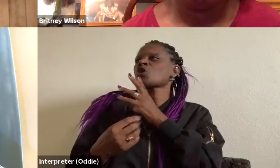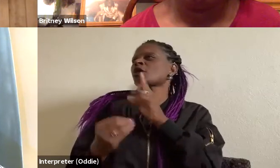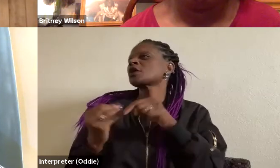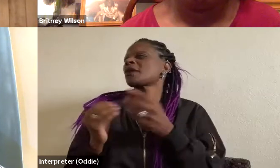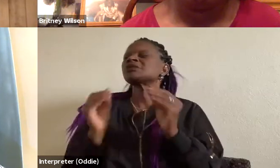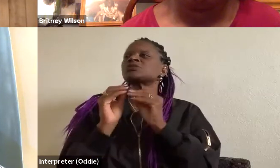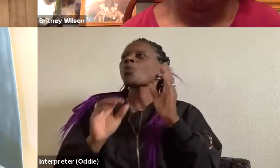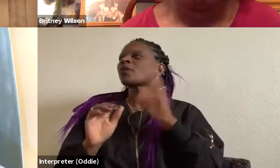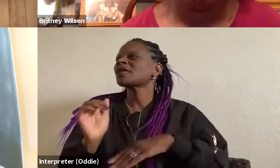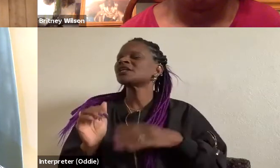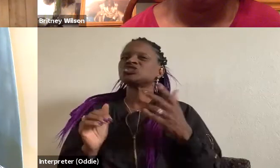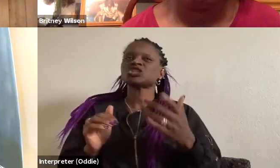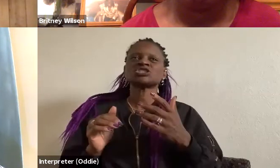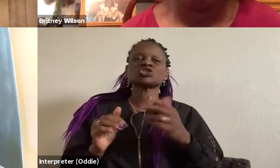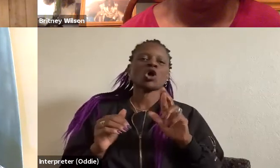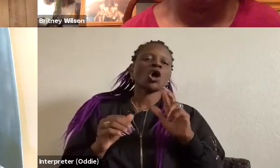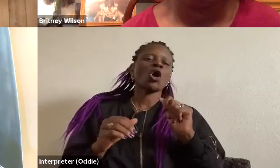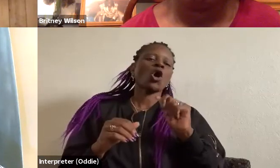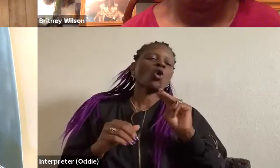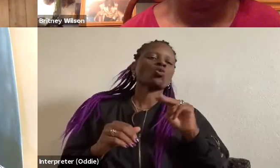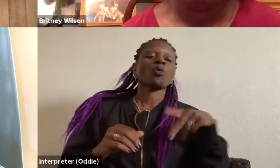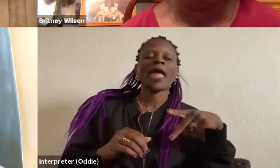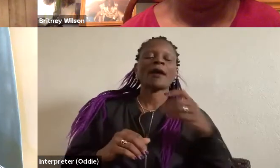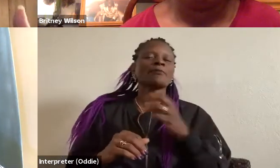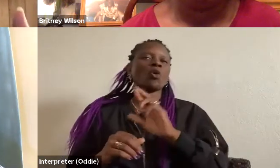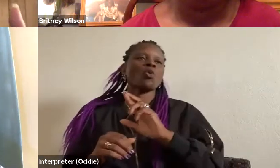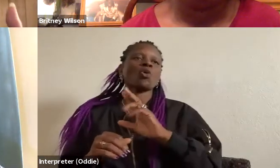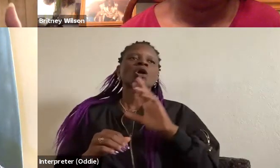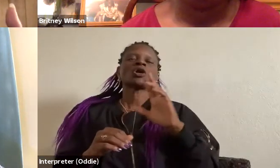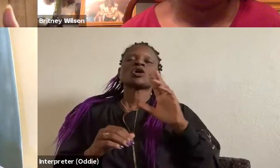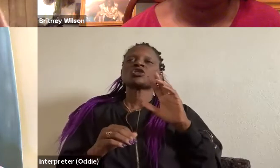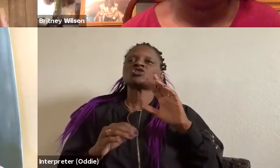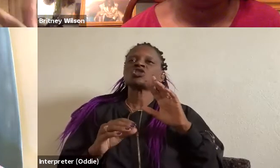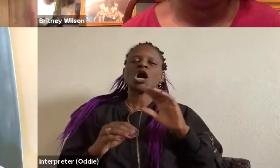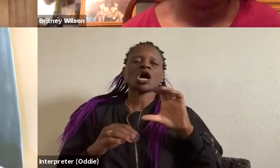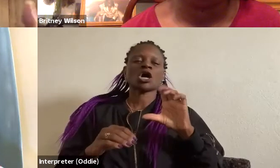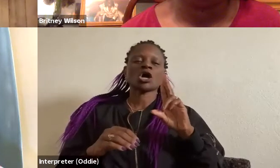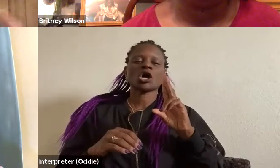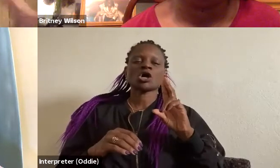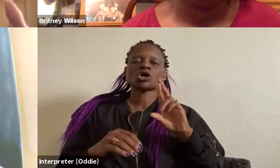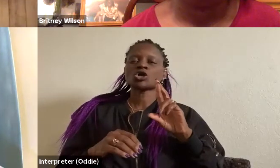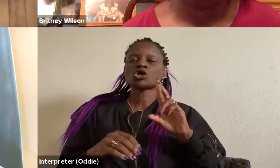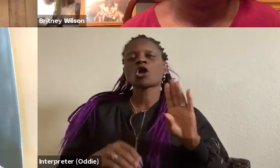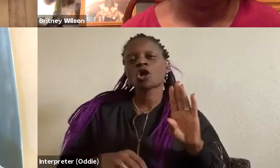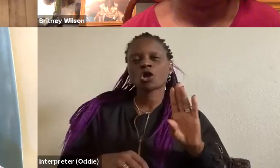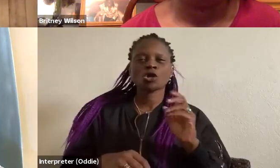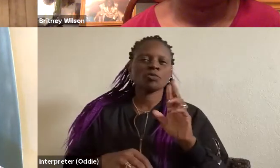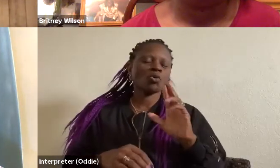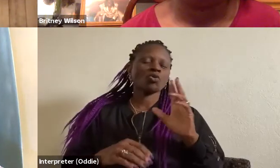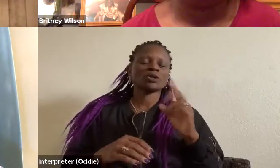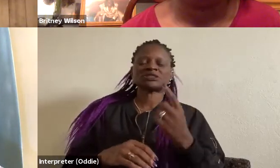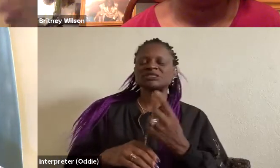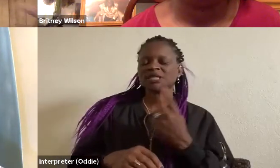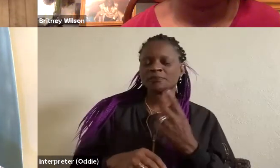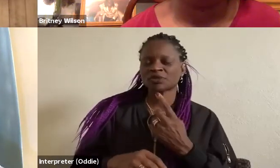know, and really being conscious of that. So in having, you know, living the life of a person with a very visible disability,